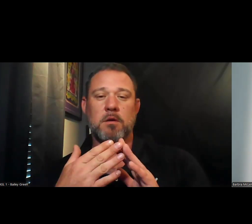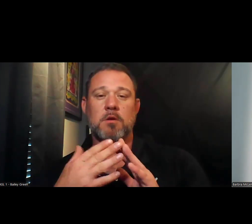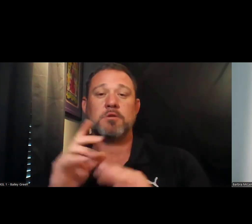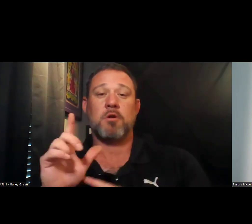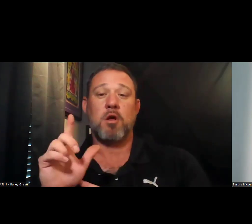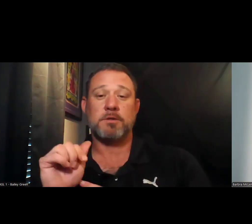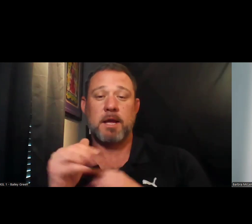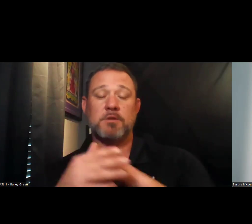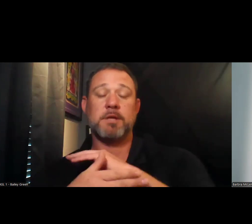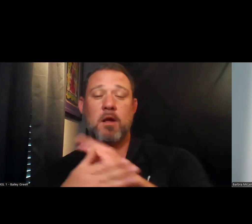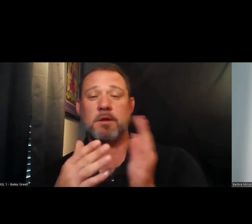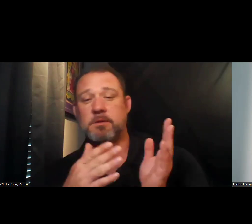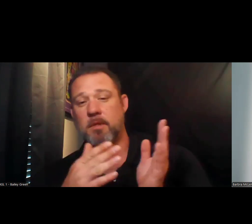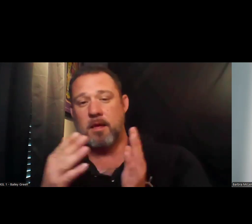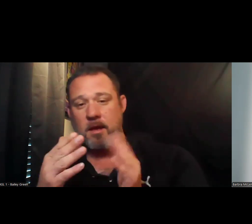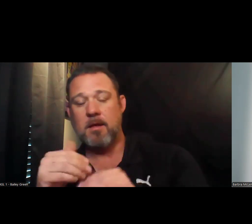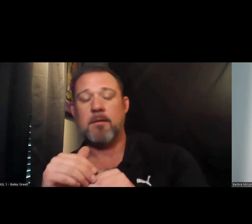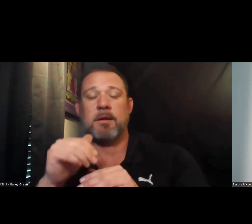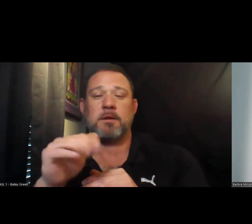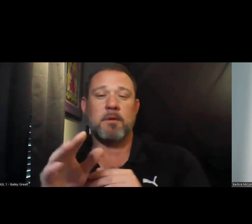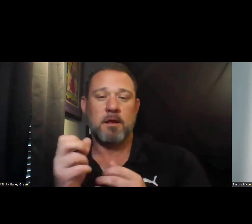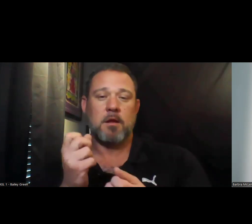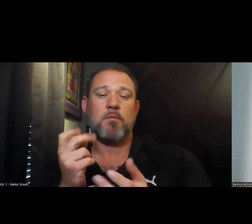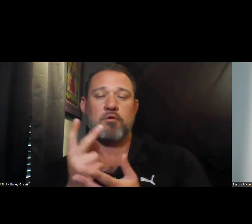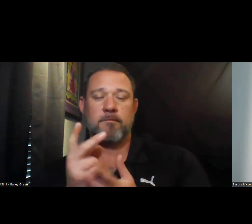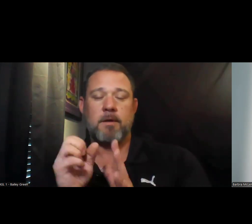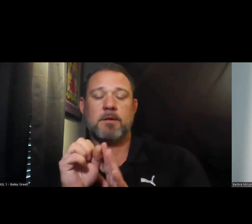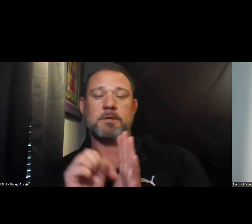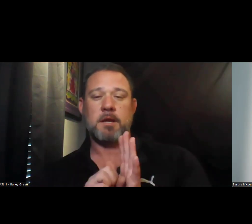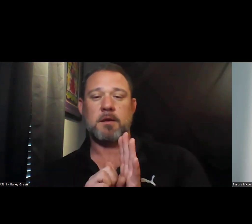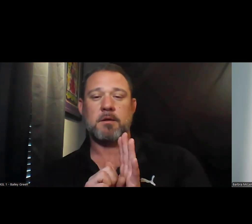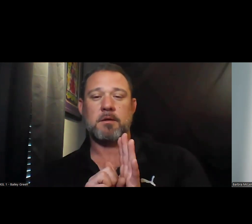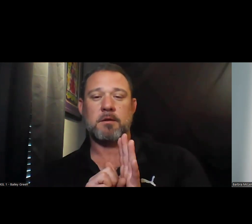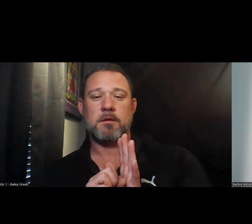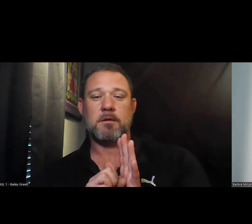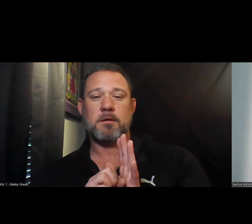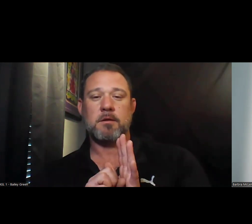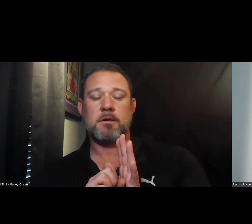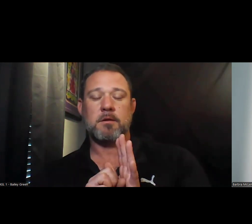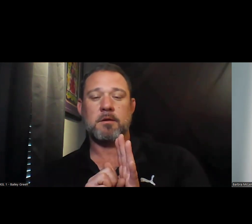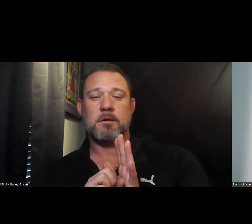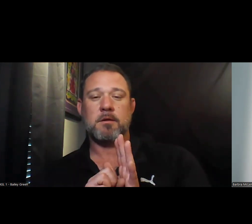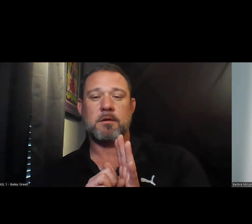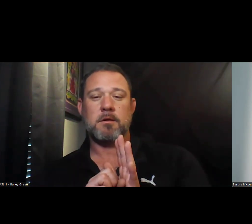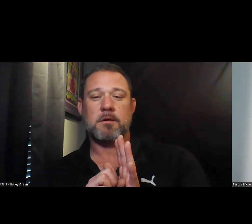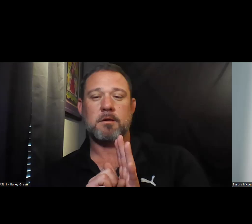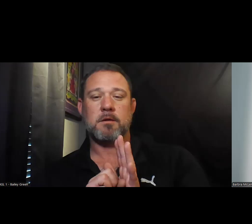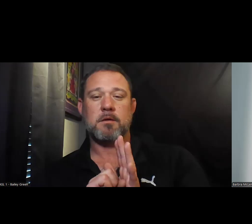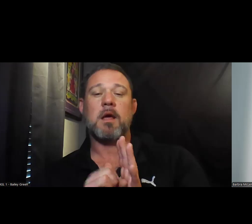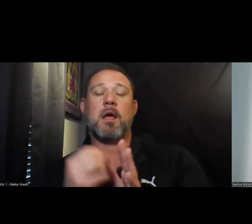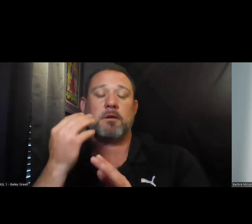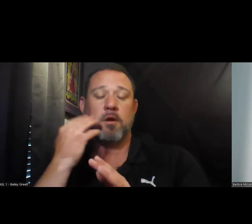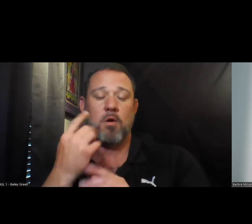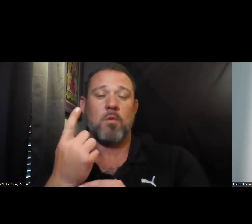Angeles County's plan has been submitted and approved by the state. And I know